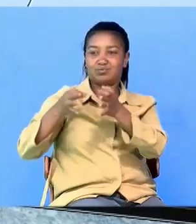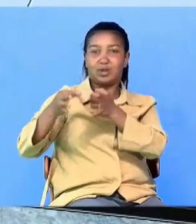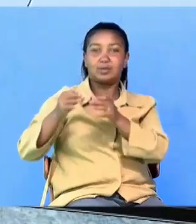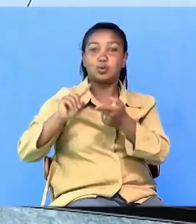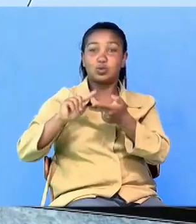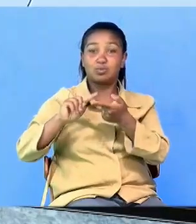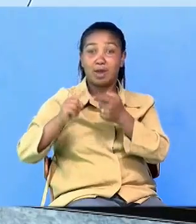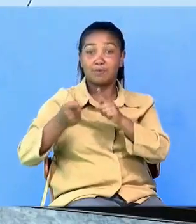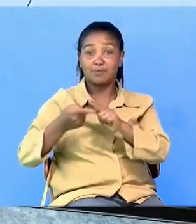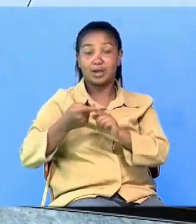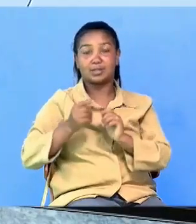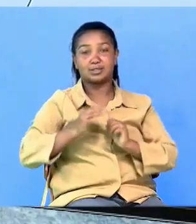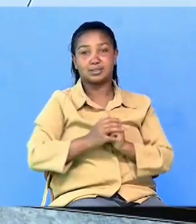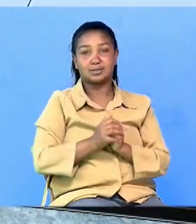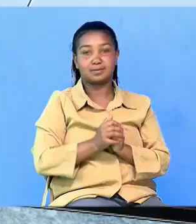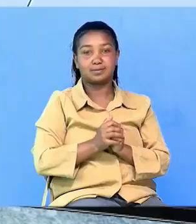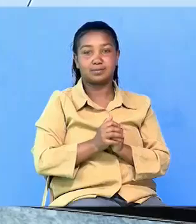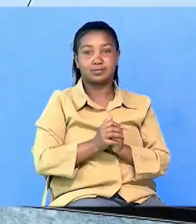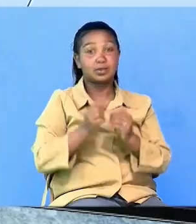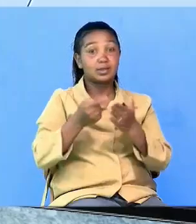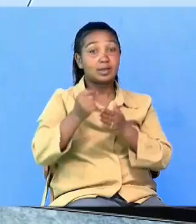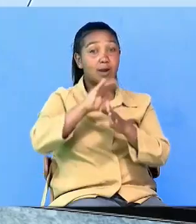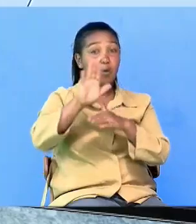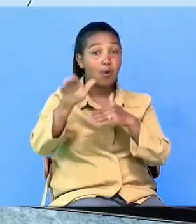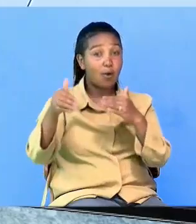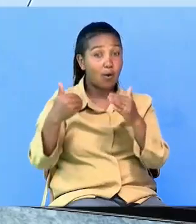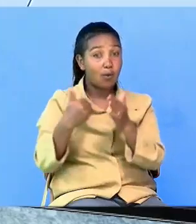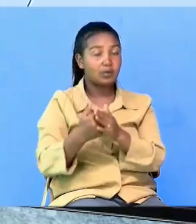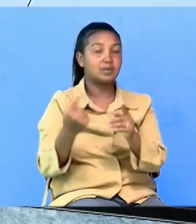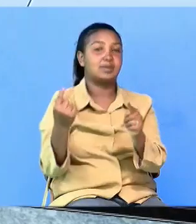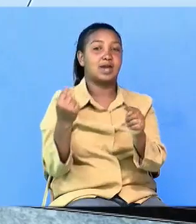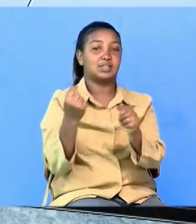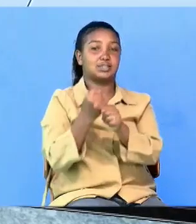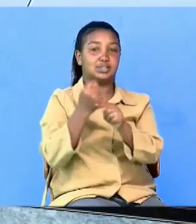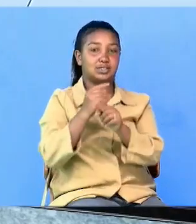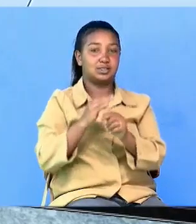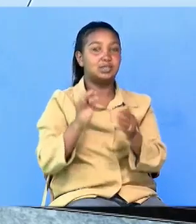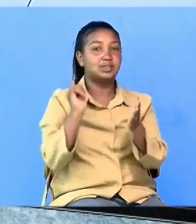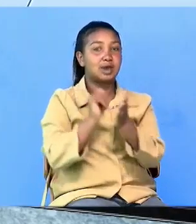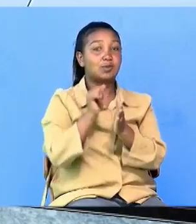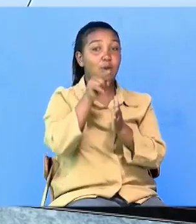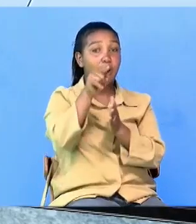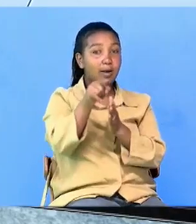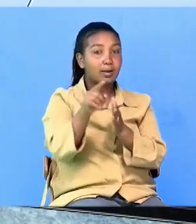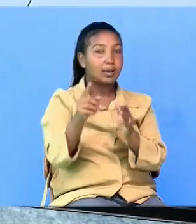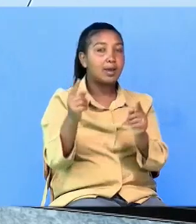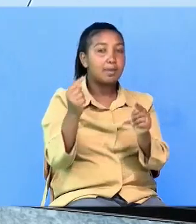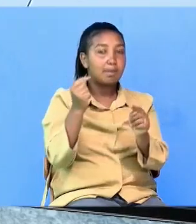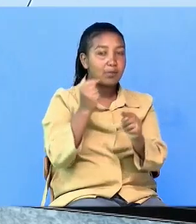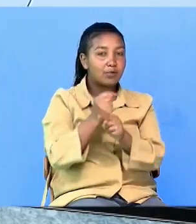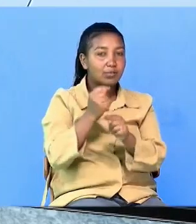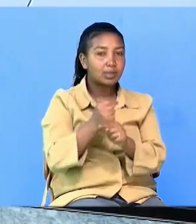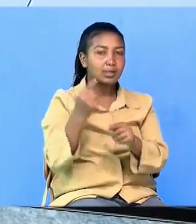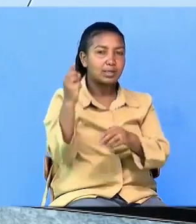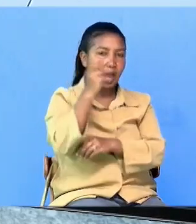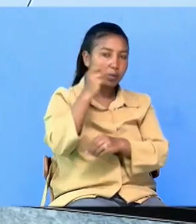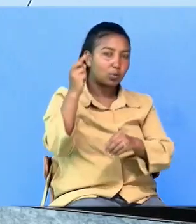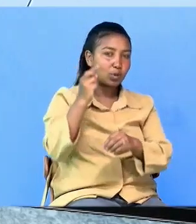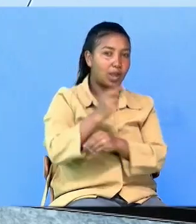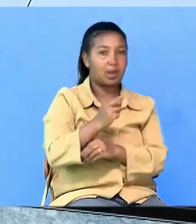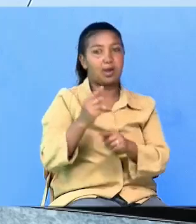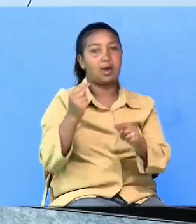my friends too. These are all the actions that you are performing in your